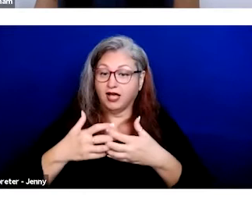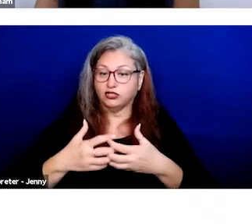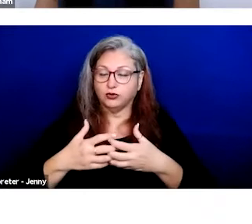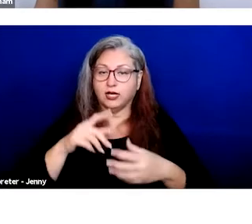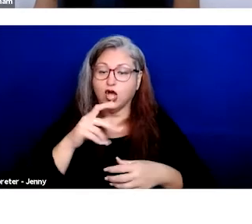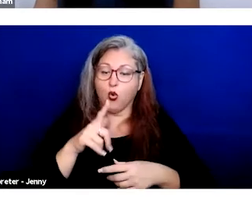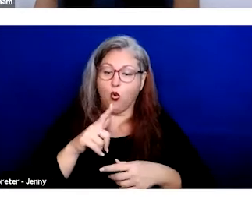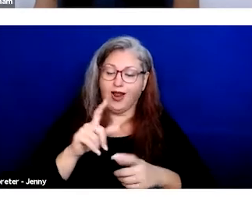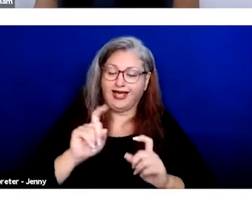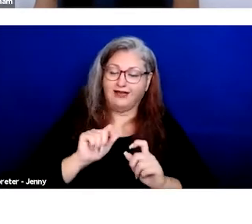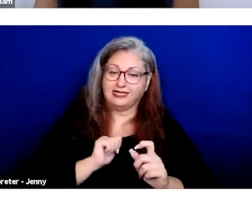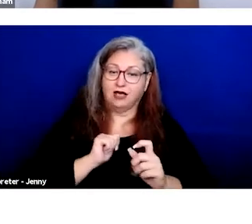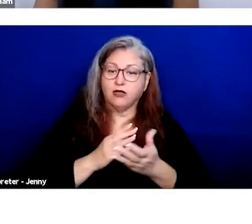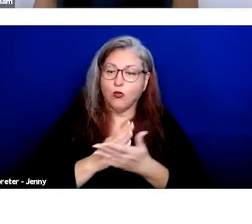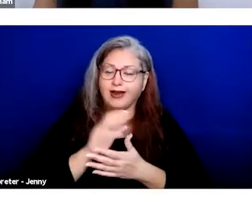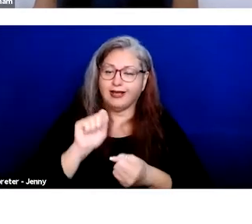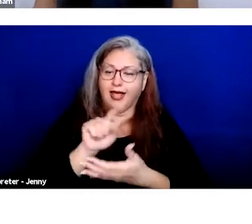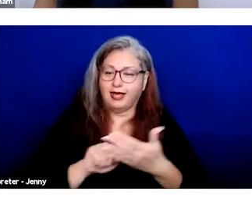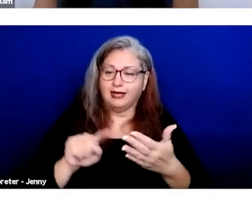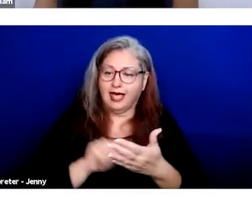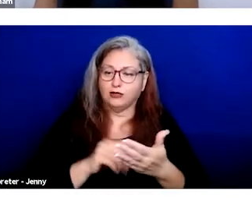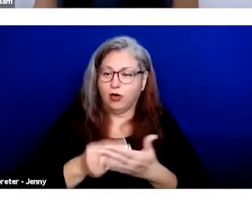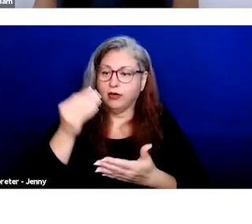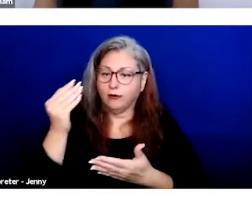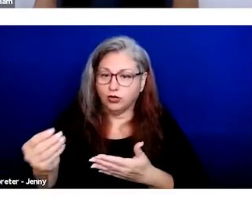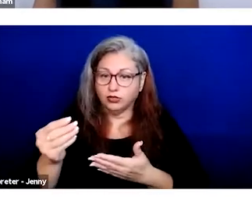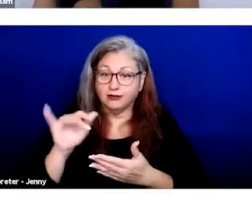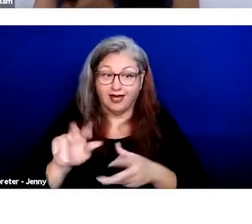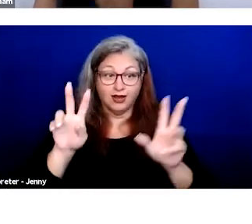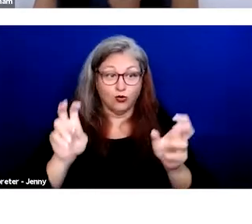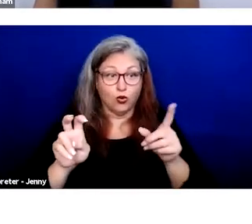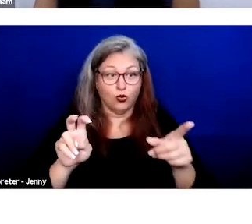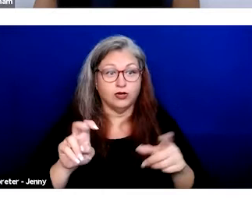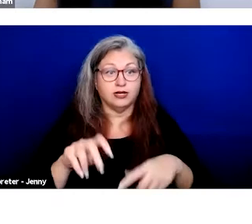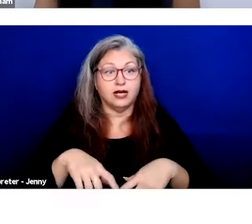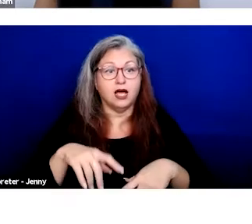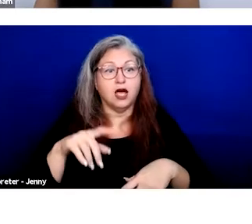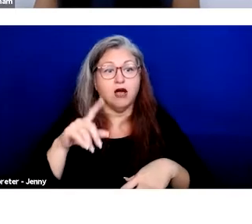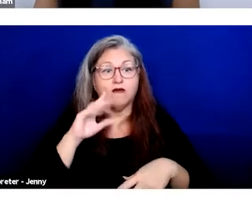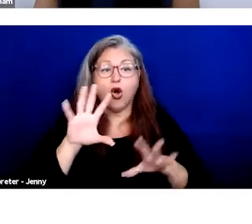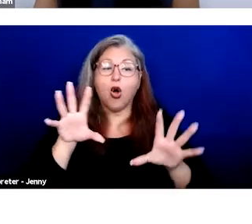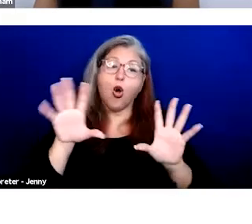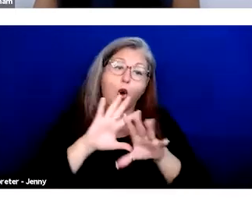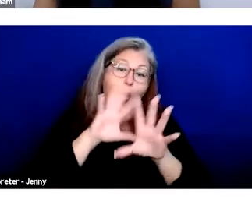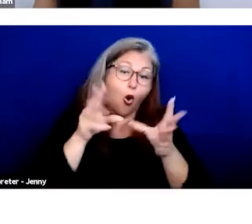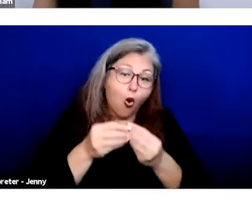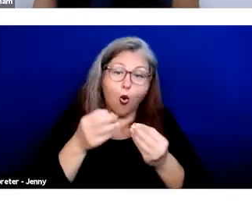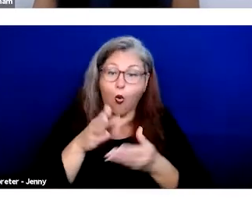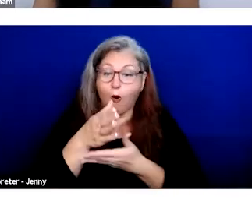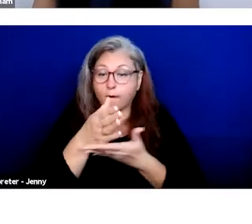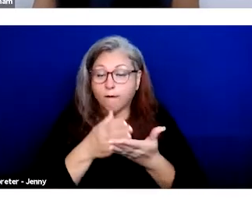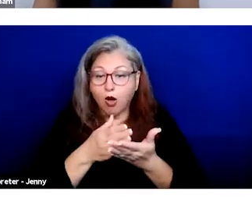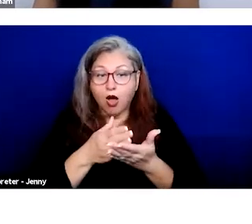gives itself the right to cancel purchase orders. And this is a quote, in whole or in part,